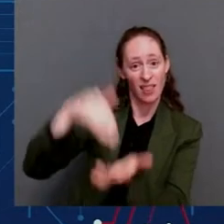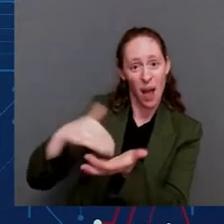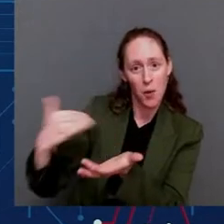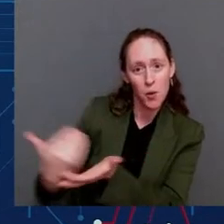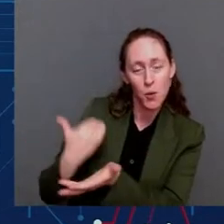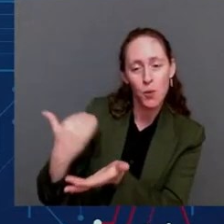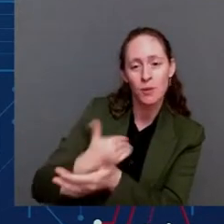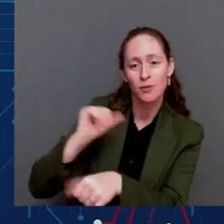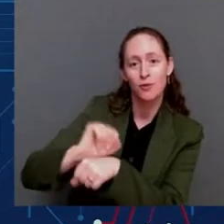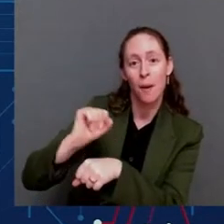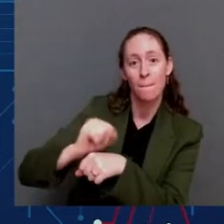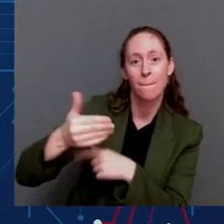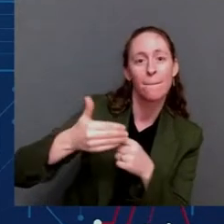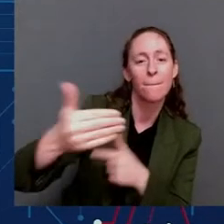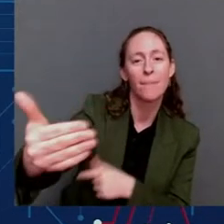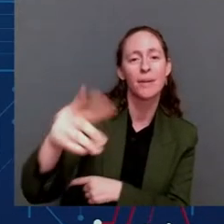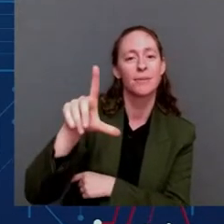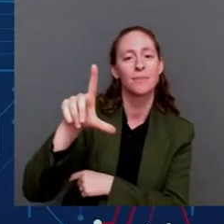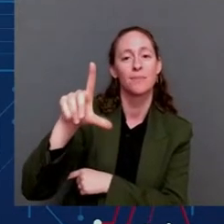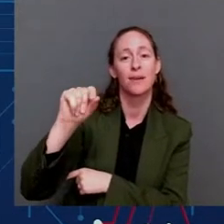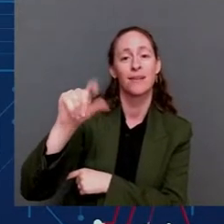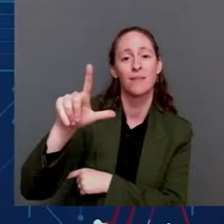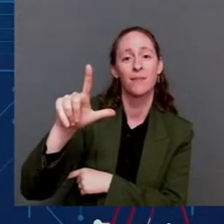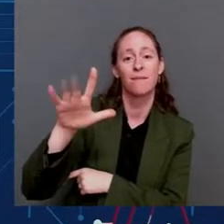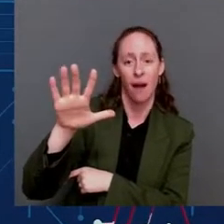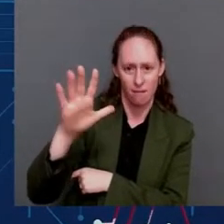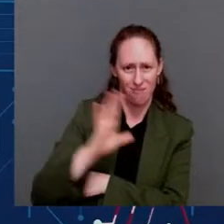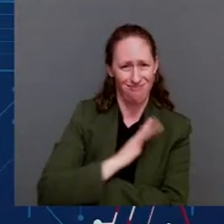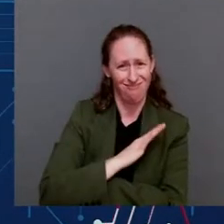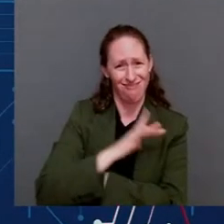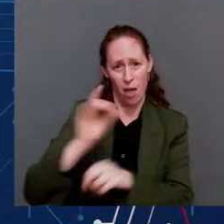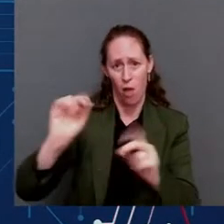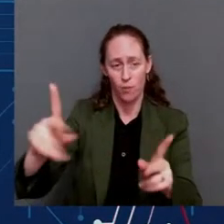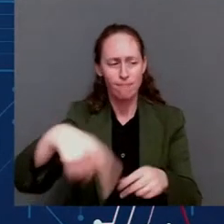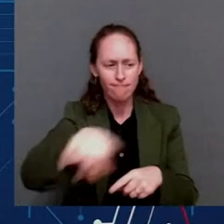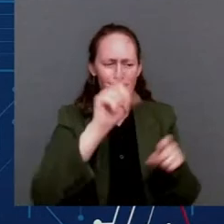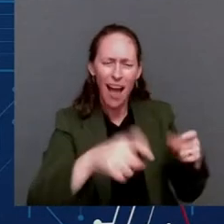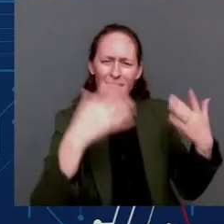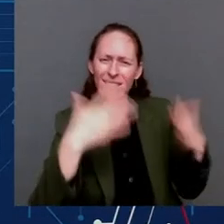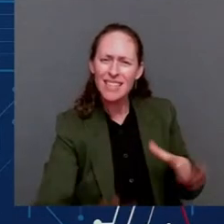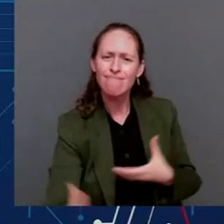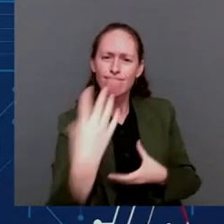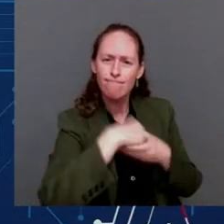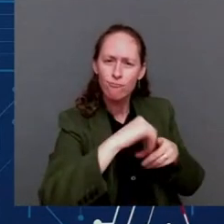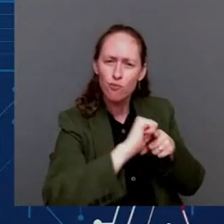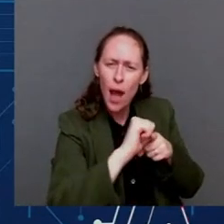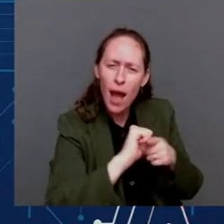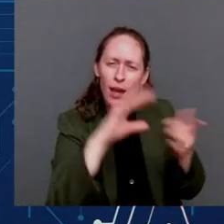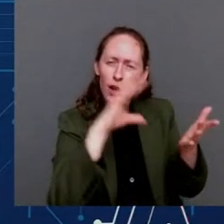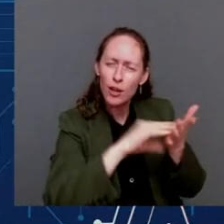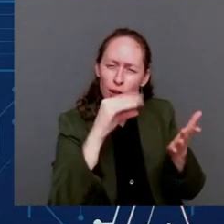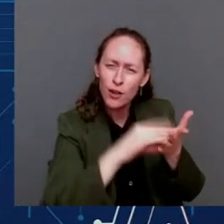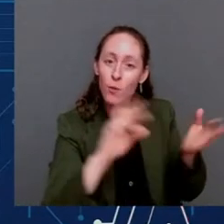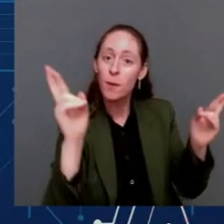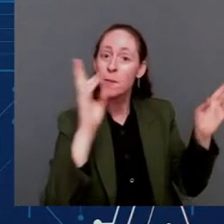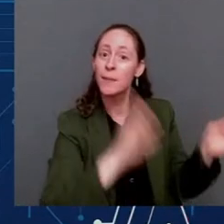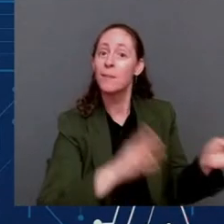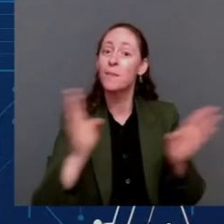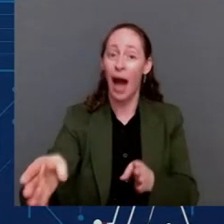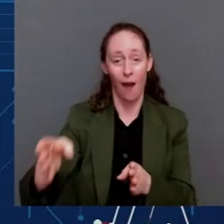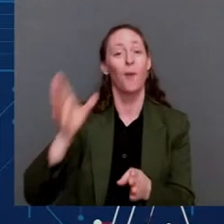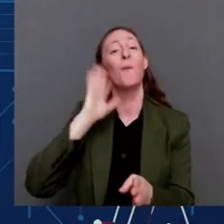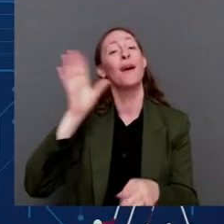of good-paying, high-skilled jobs that are in demand and will be for decades. We got started last year with a semiconductor wafer